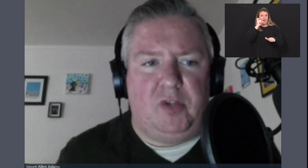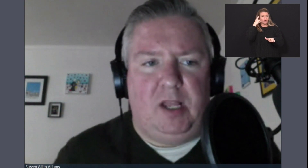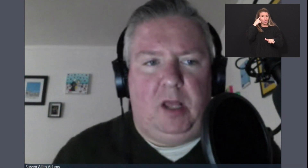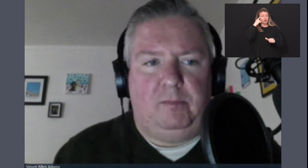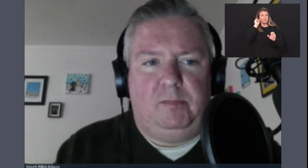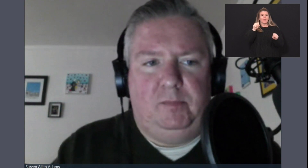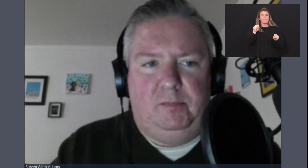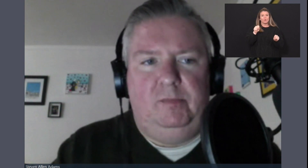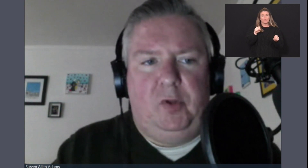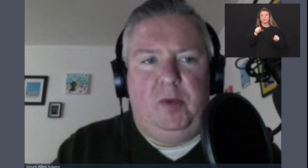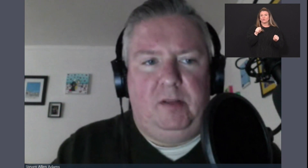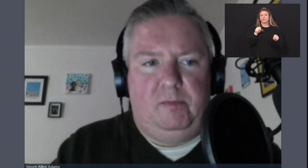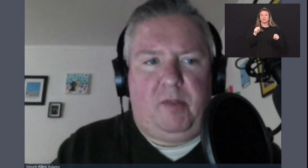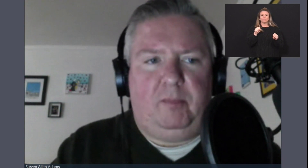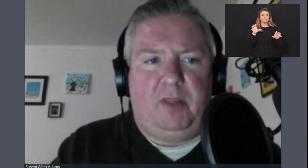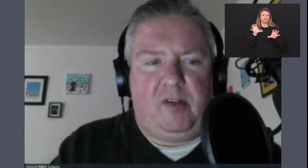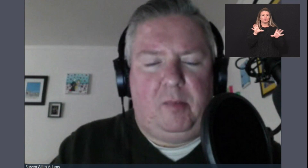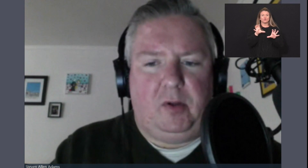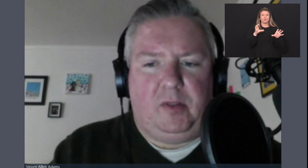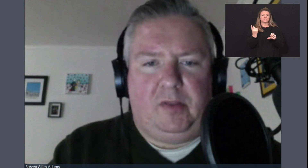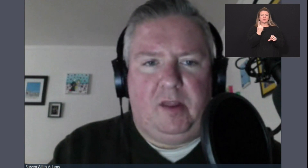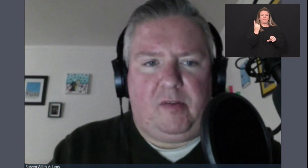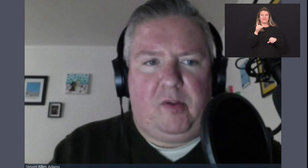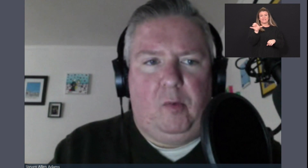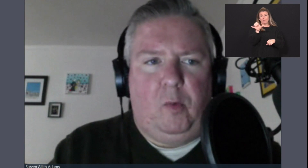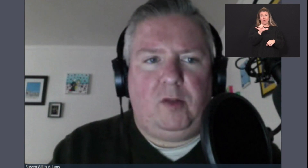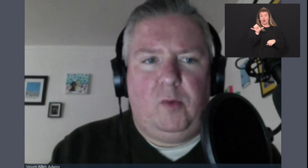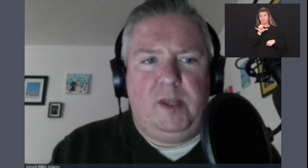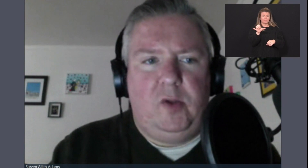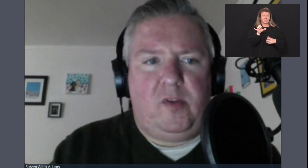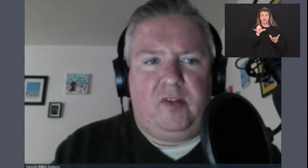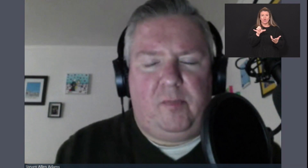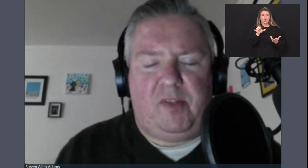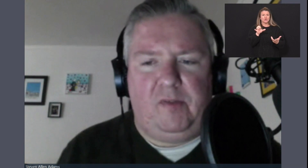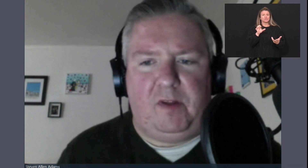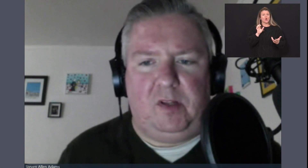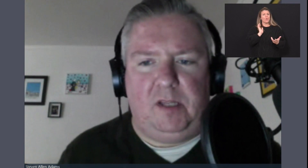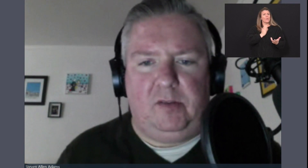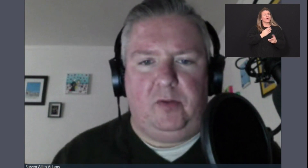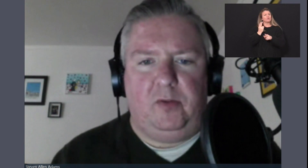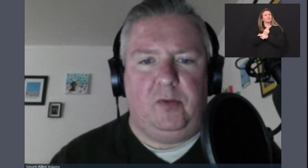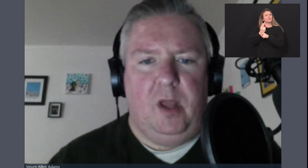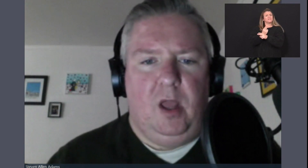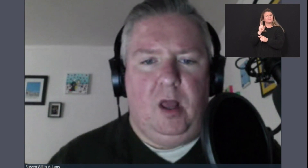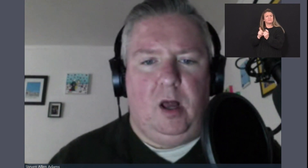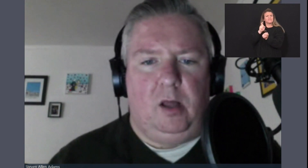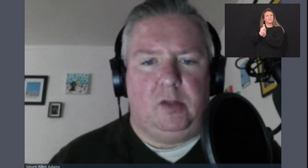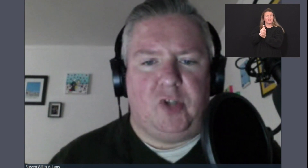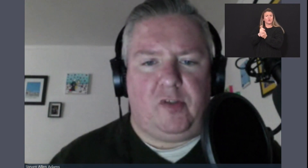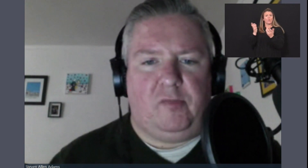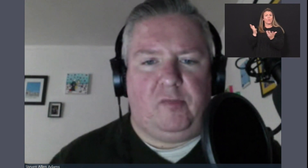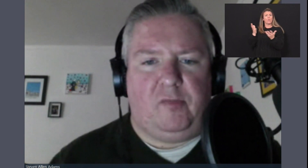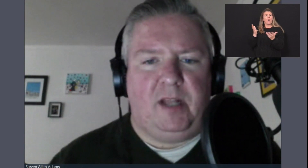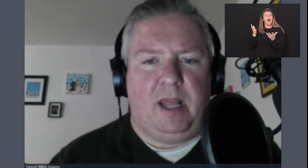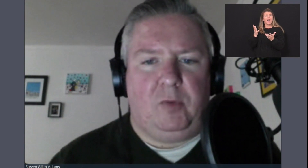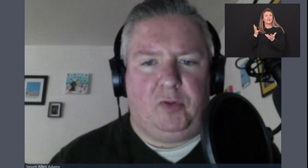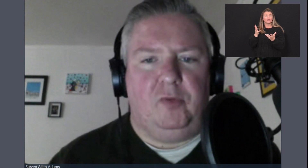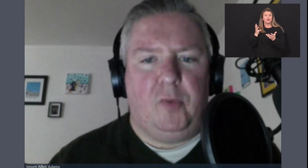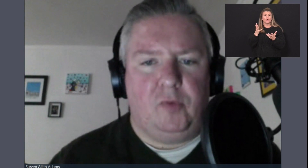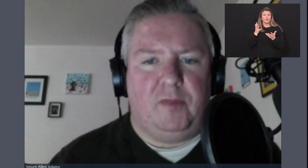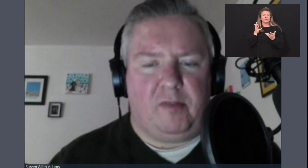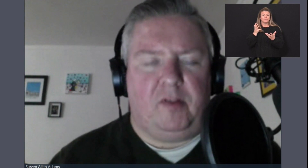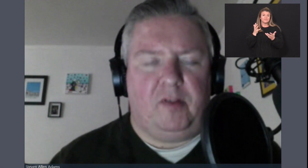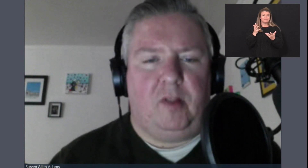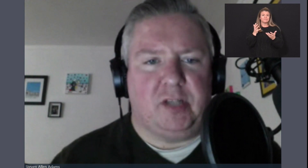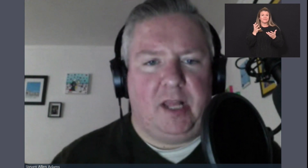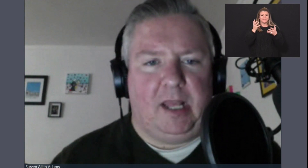to doing something similar to this. So what are we using specifically to justify being able to